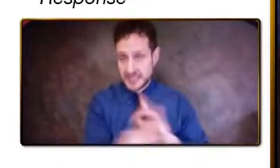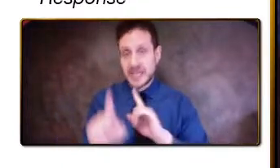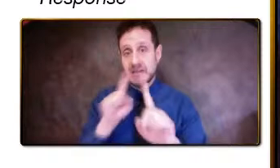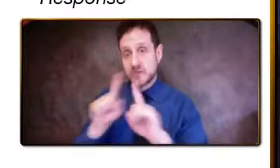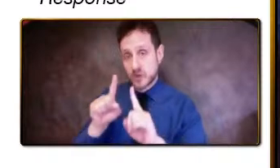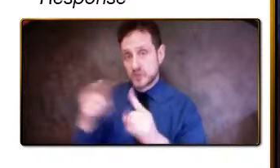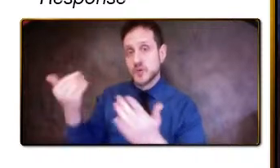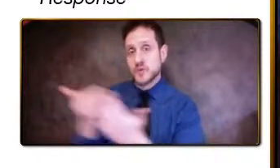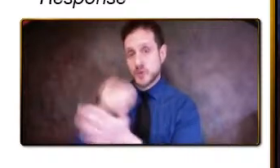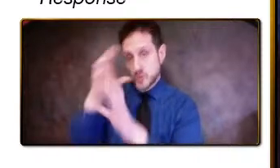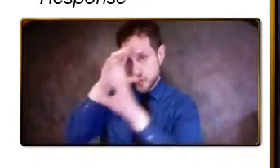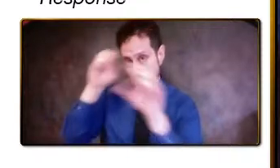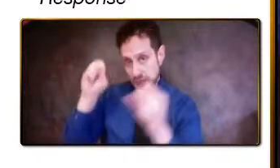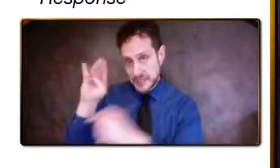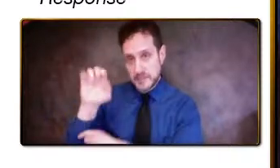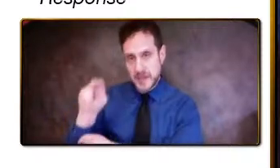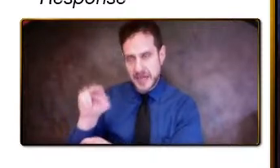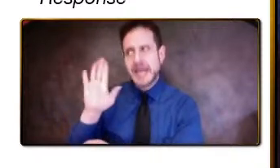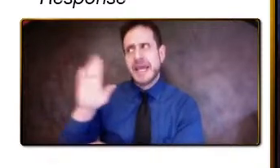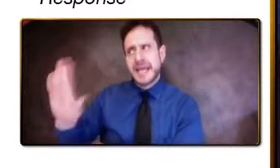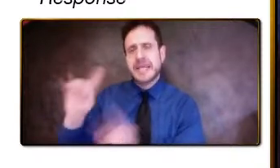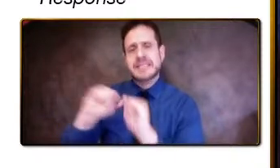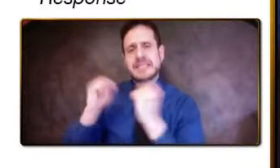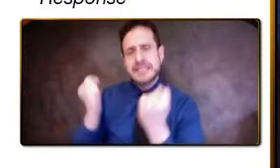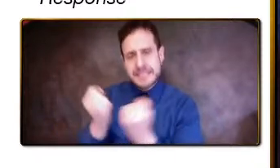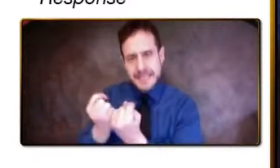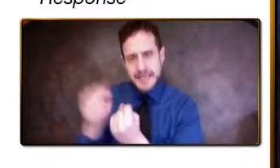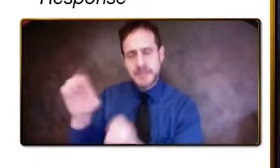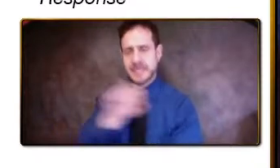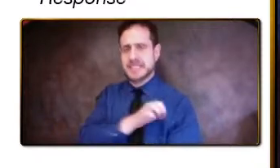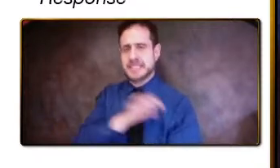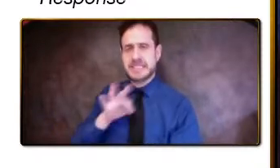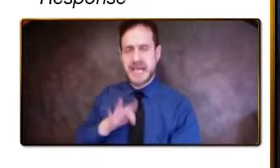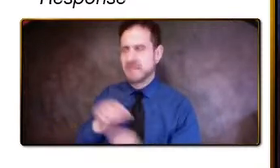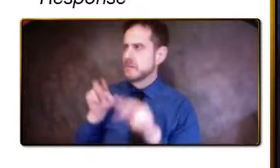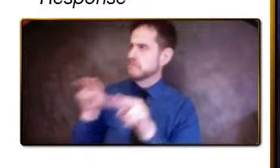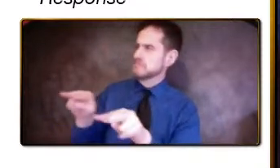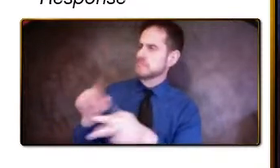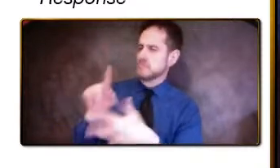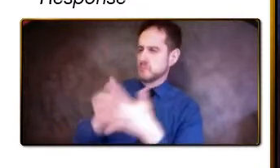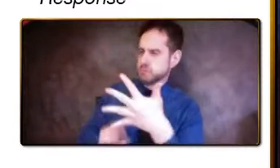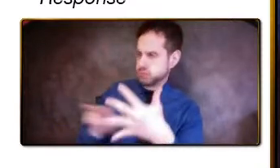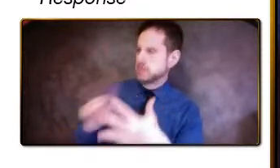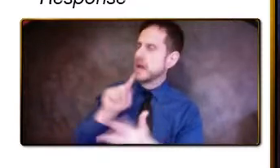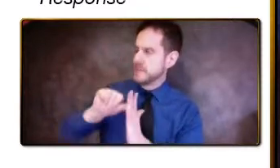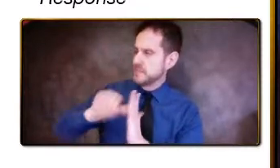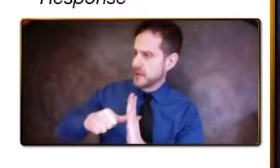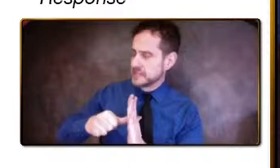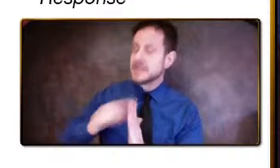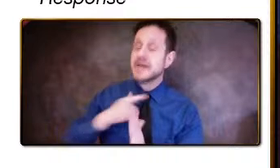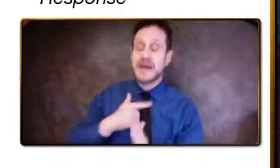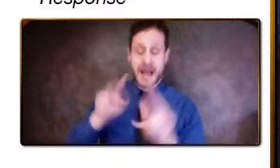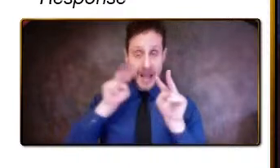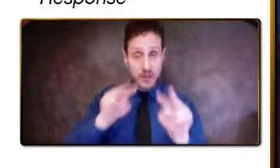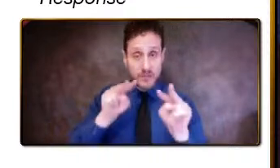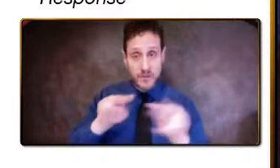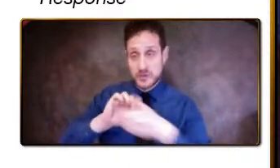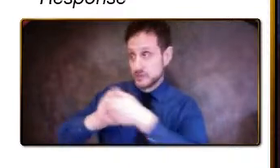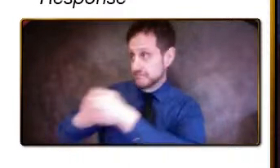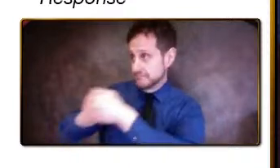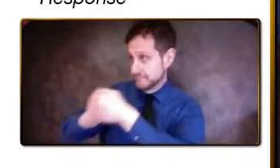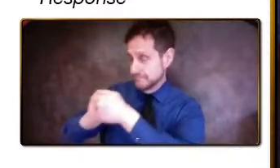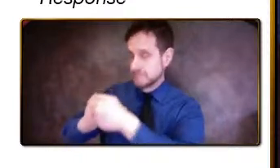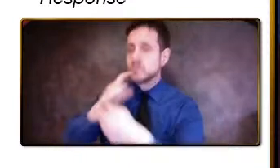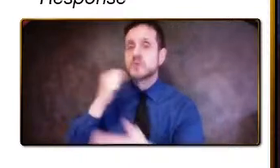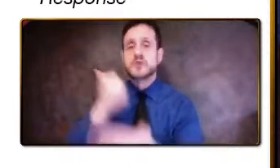him into office are really an impressive group, and I look forward to partnering with the Biden administration to accelerate vaccination